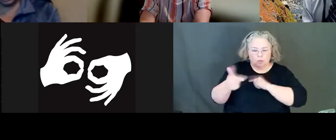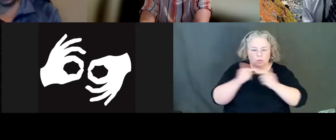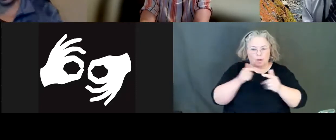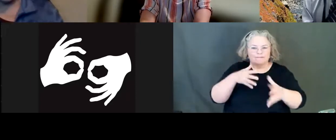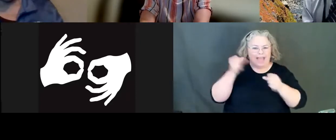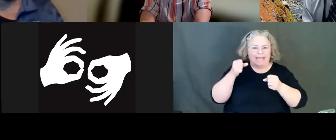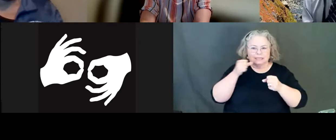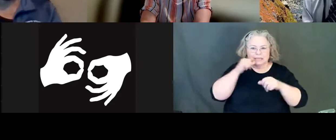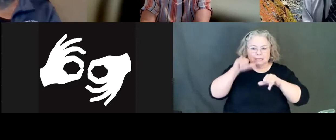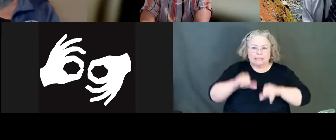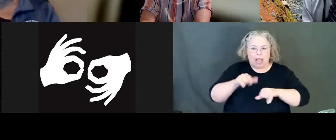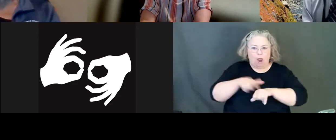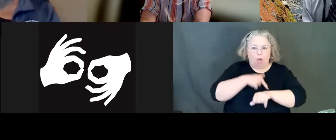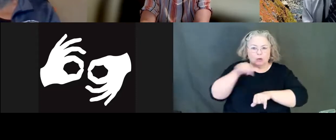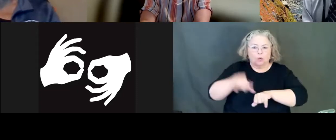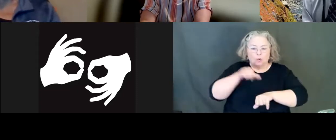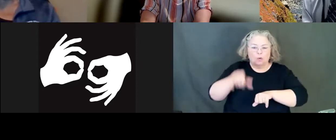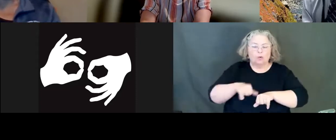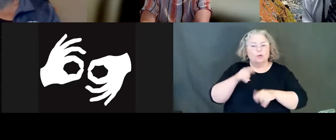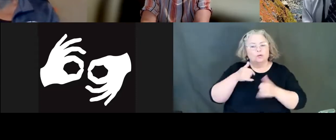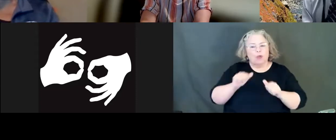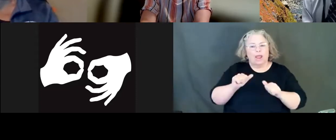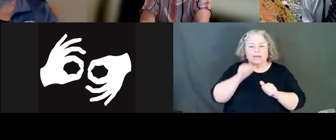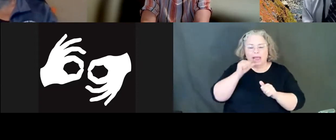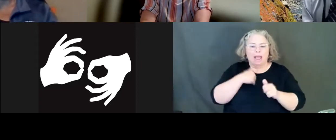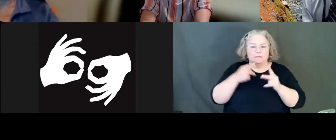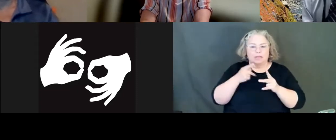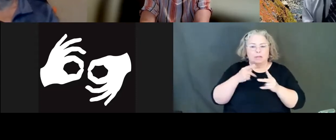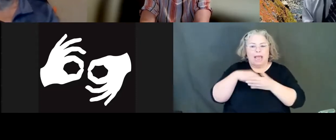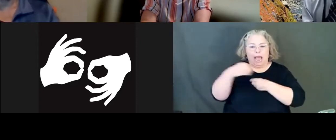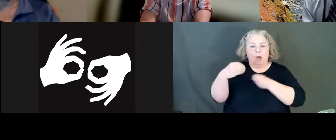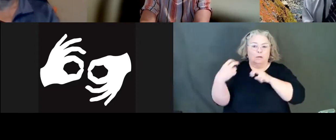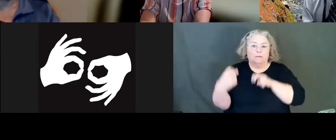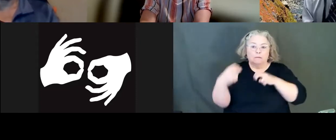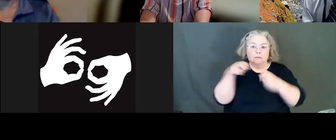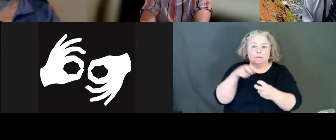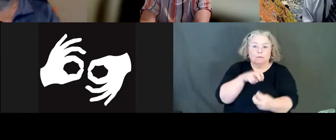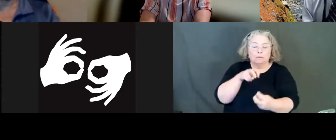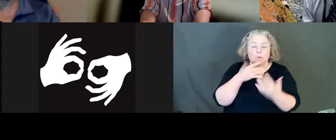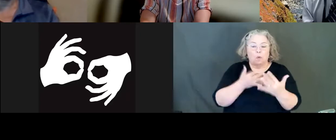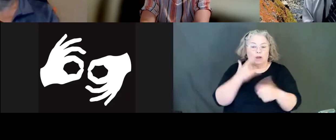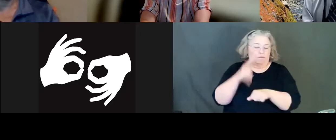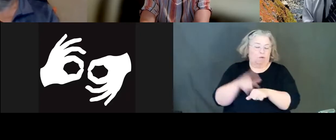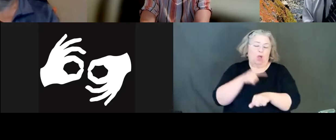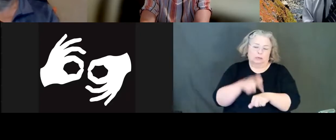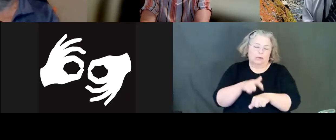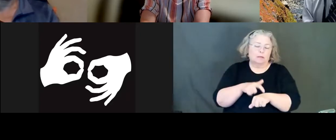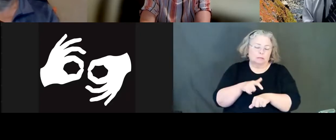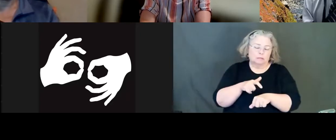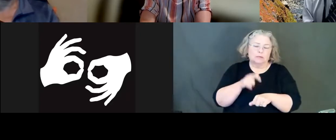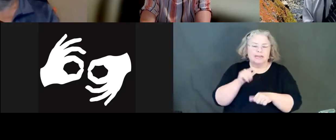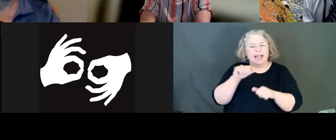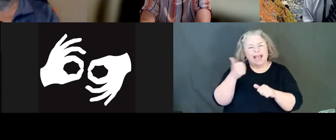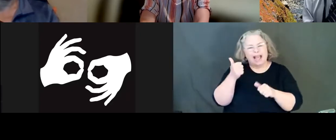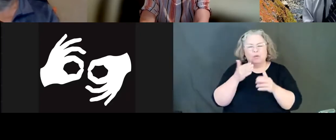quickly, and we try not to have people sitting in waiting rooms for long periods of time, and other